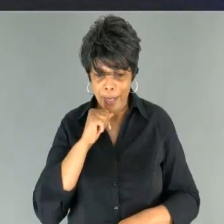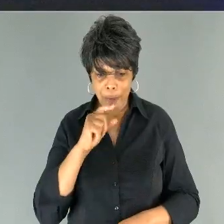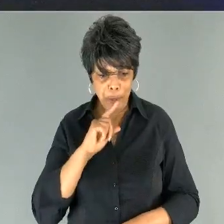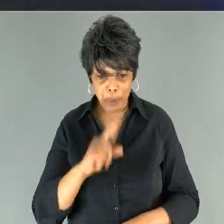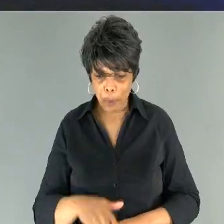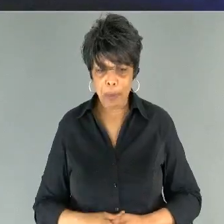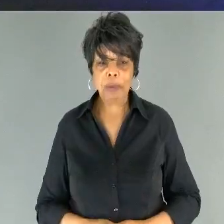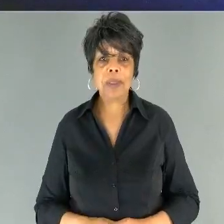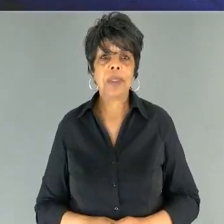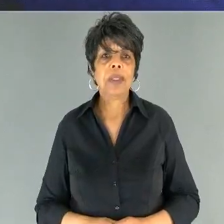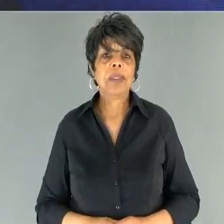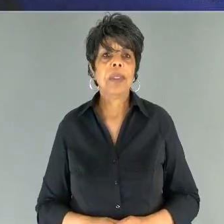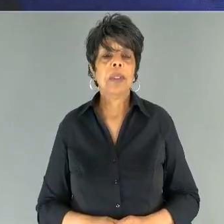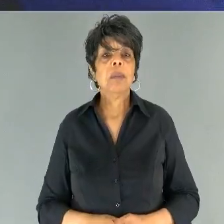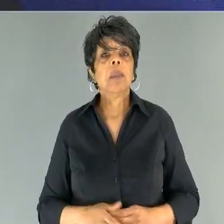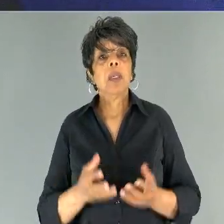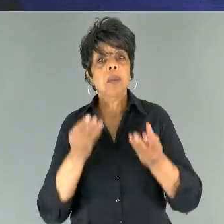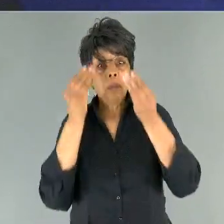heaven is real,